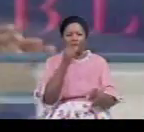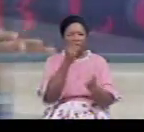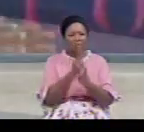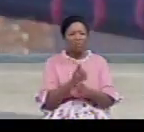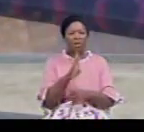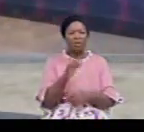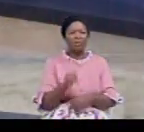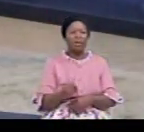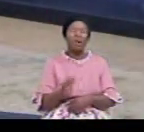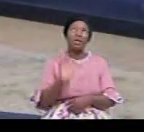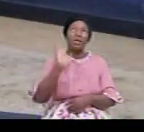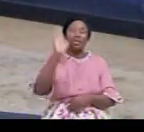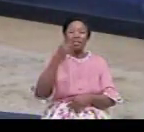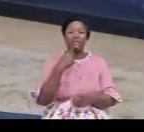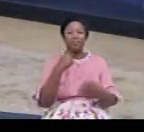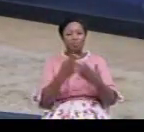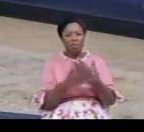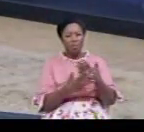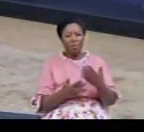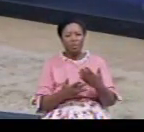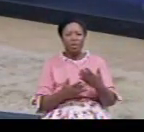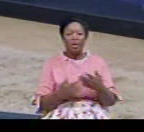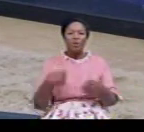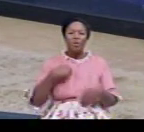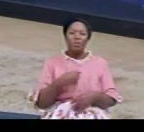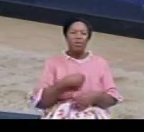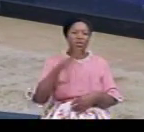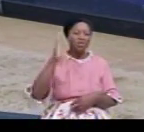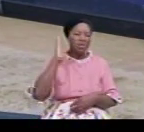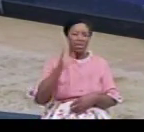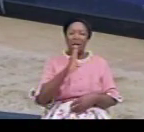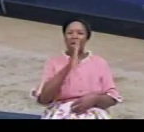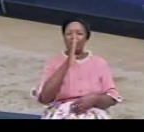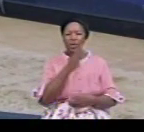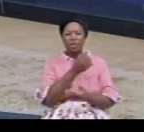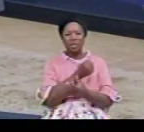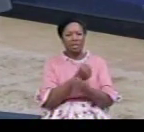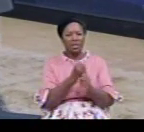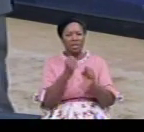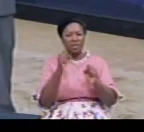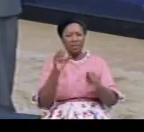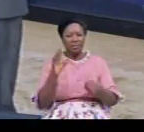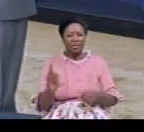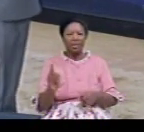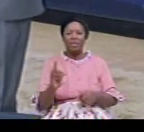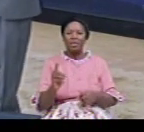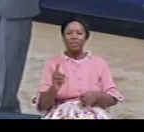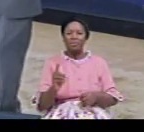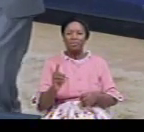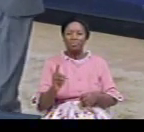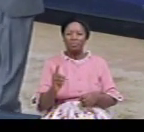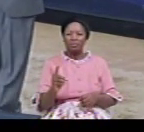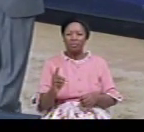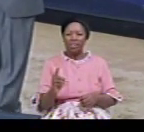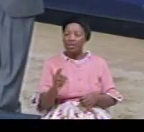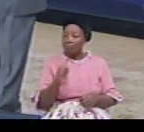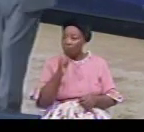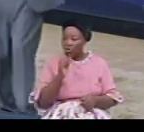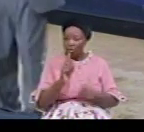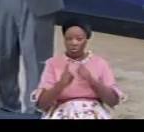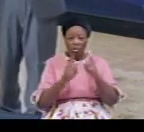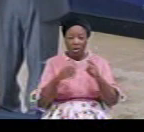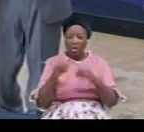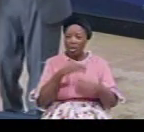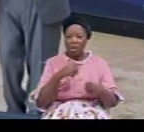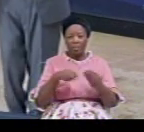by his blood, we shall be saved. It's not talking about healing. For